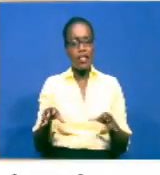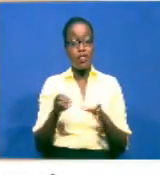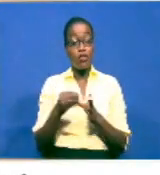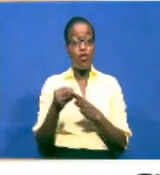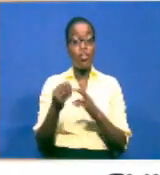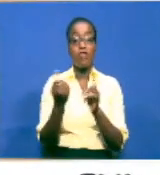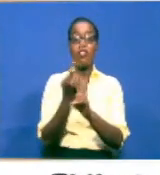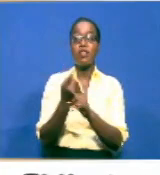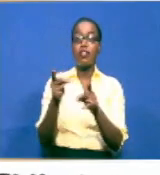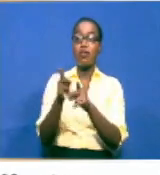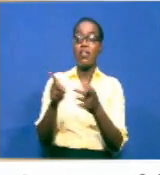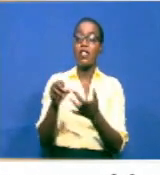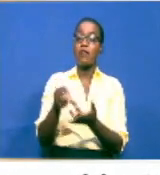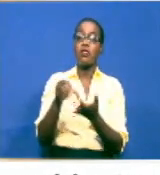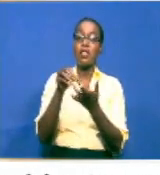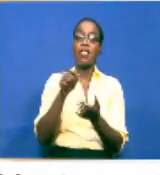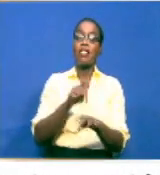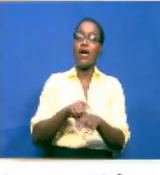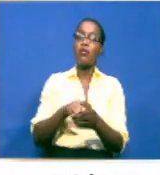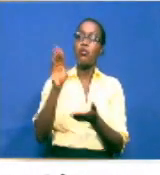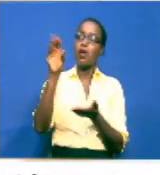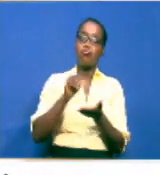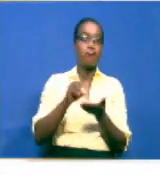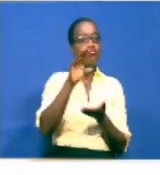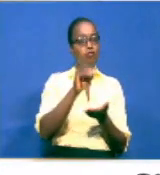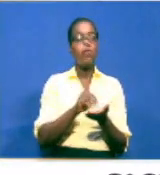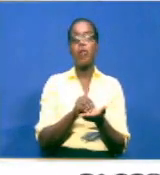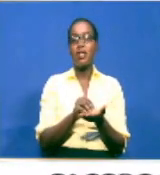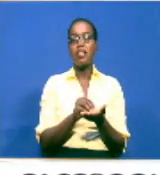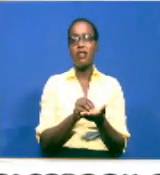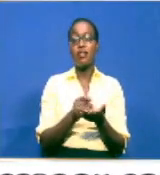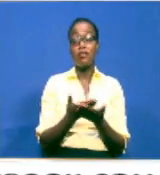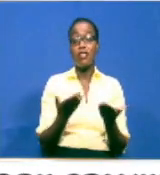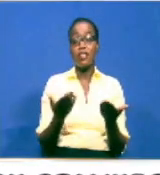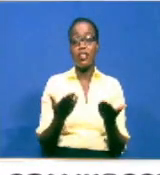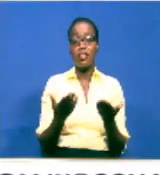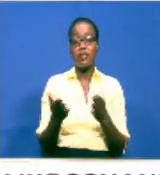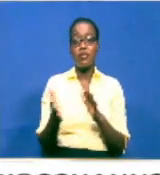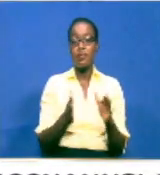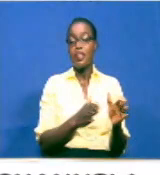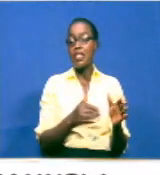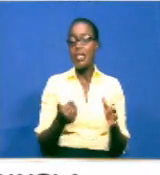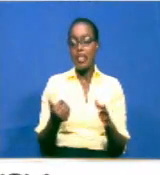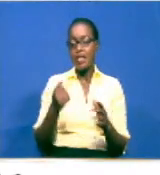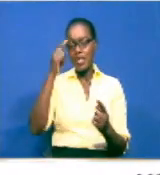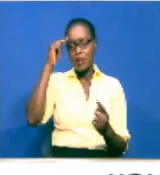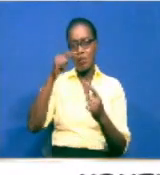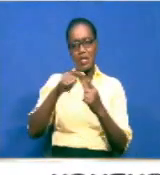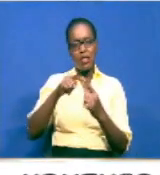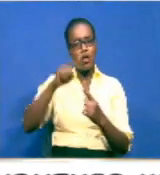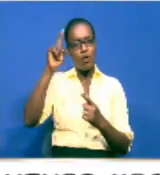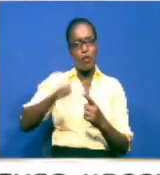various places, especially when we are doing shopping. The other main thing is that we need to wash our